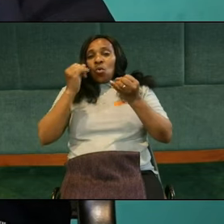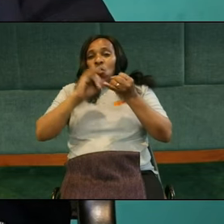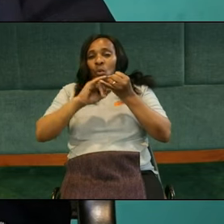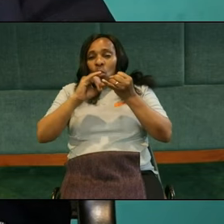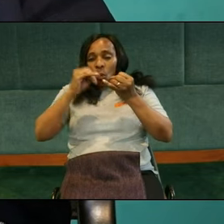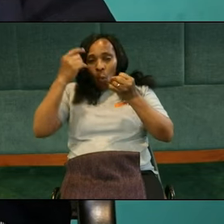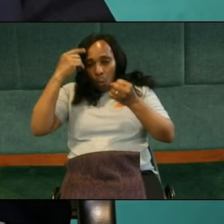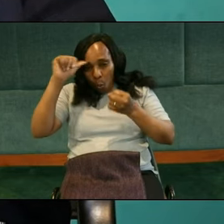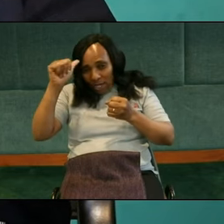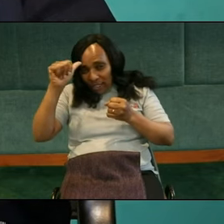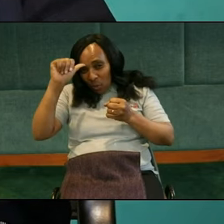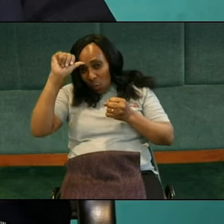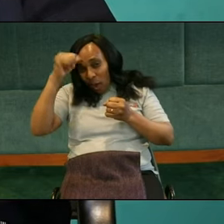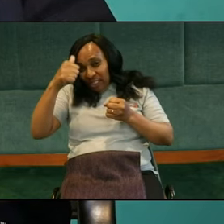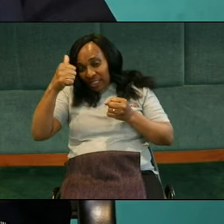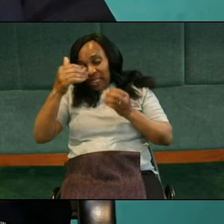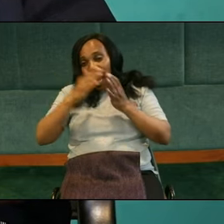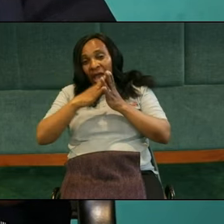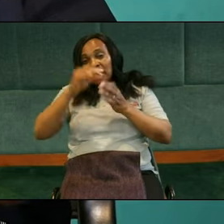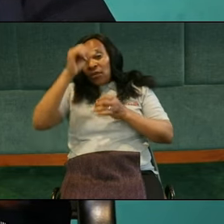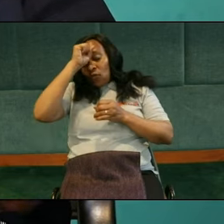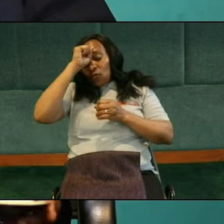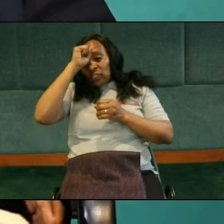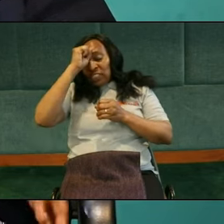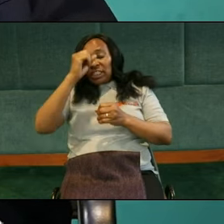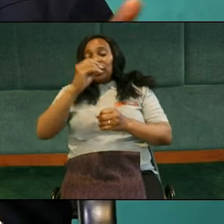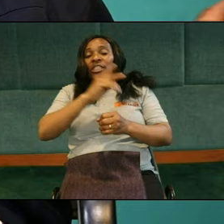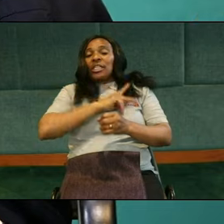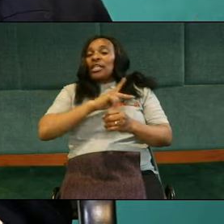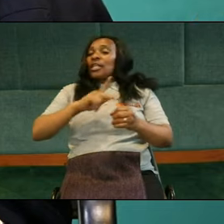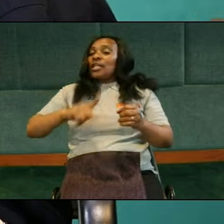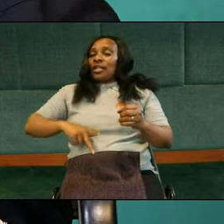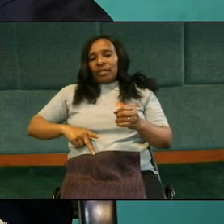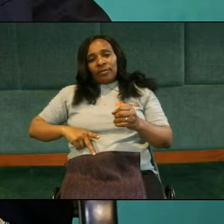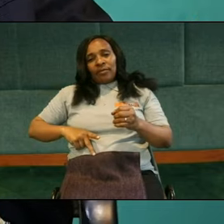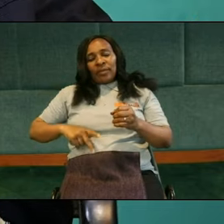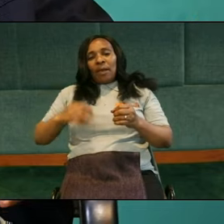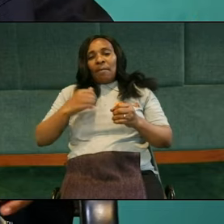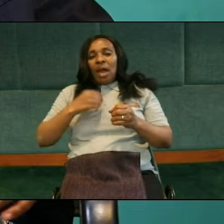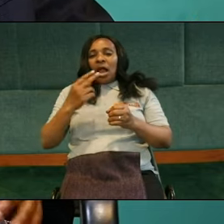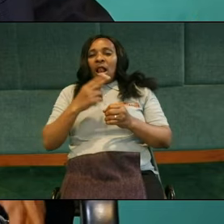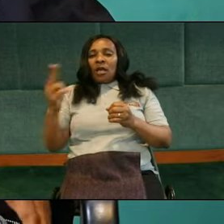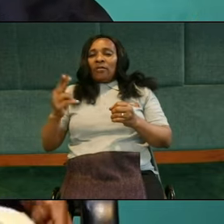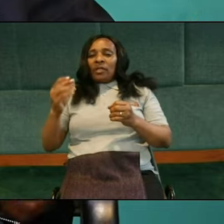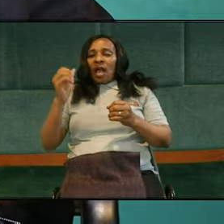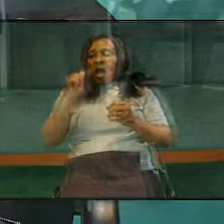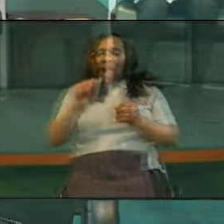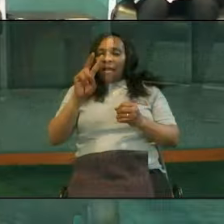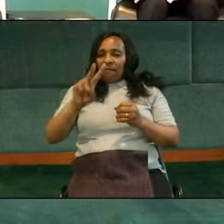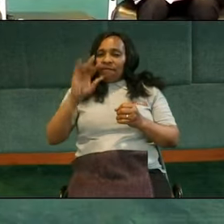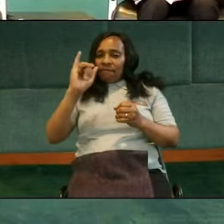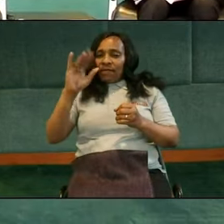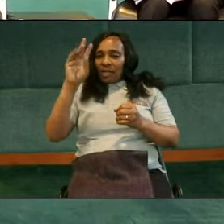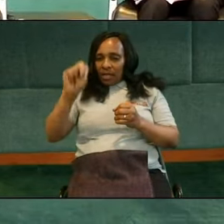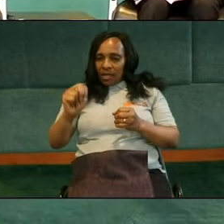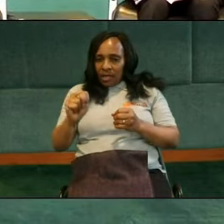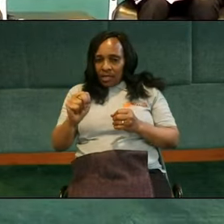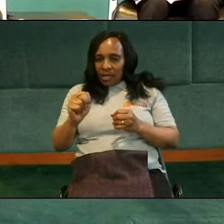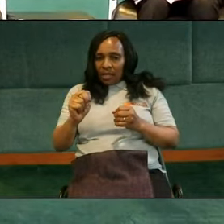foolish king. With me on the panel on my left are Arvin Mosomi. Then we